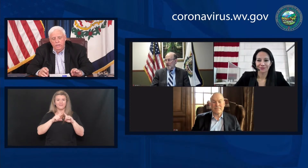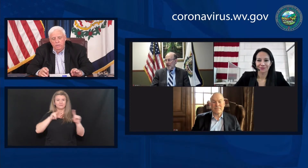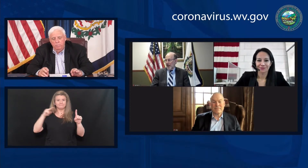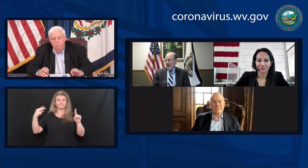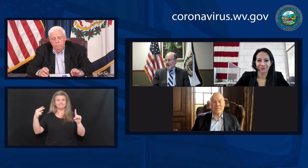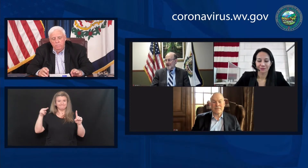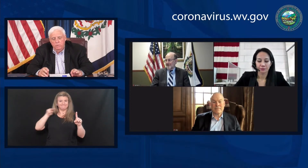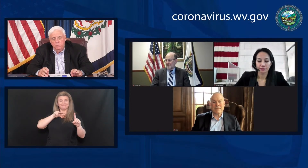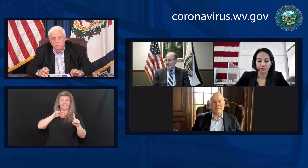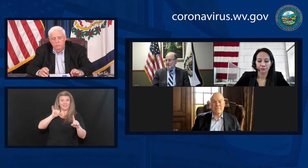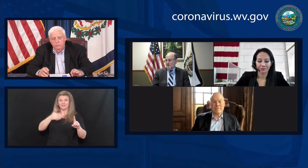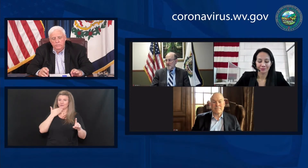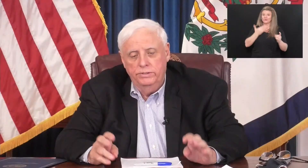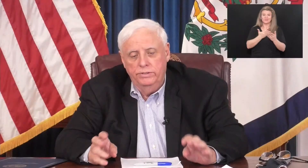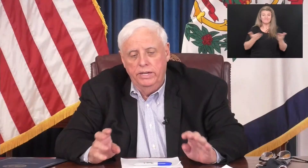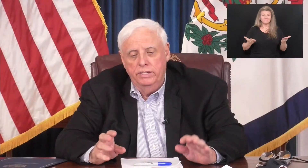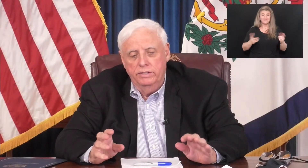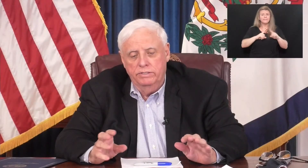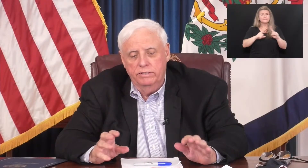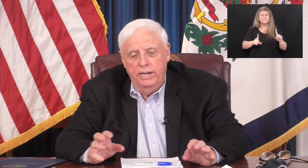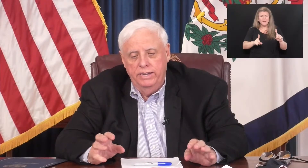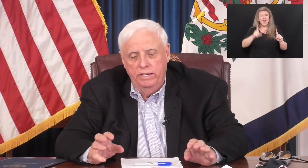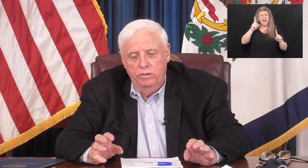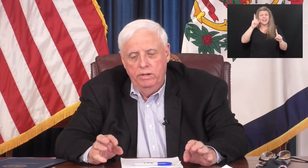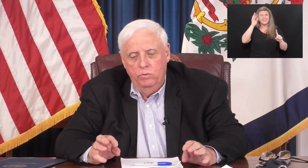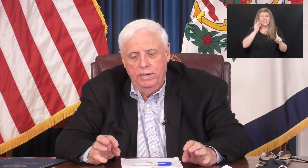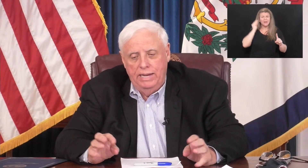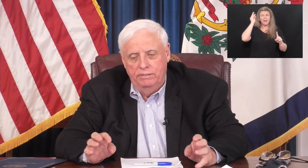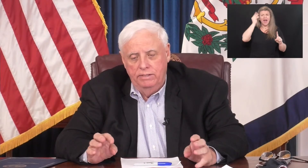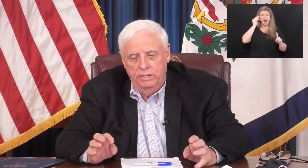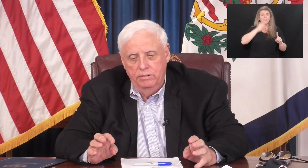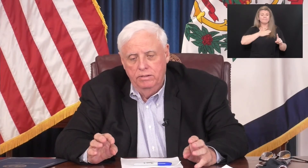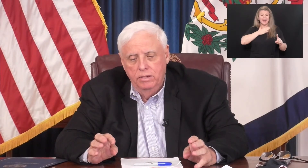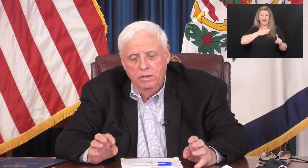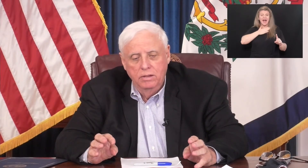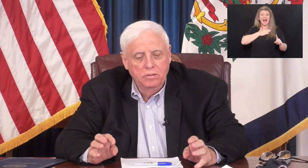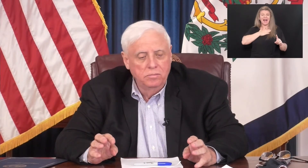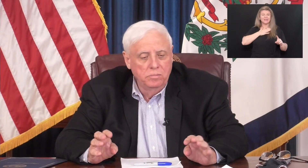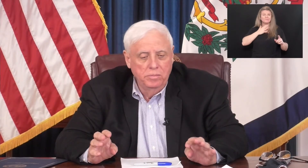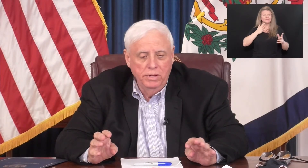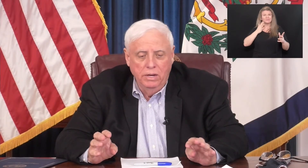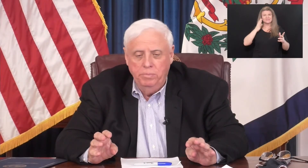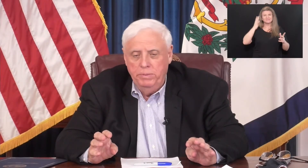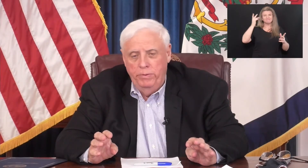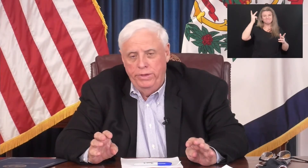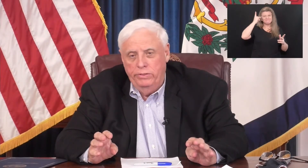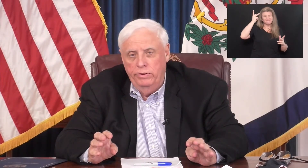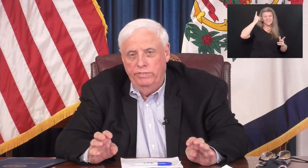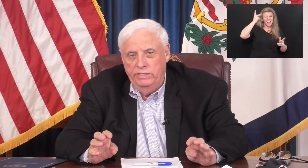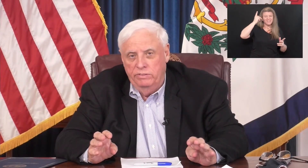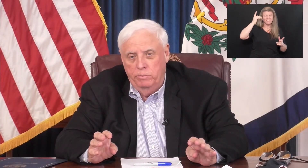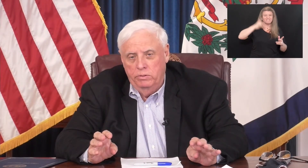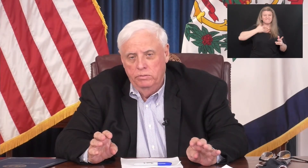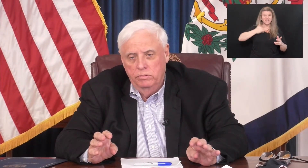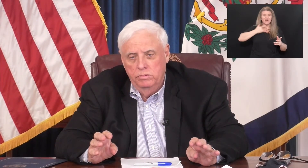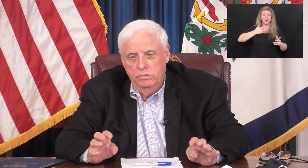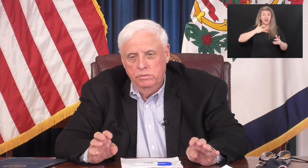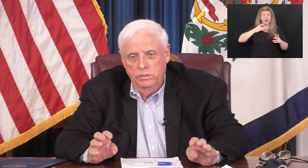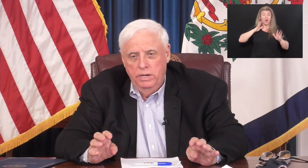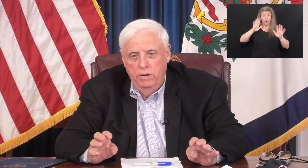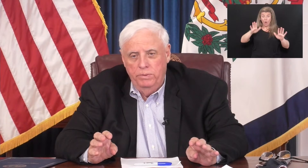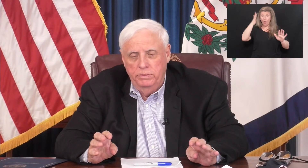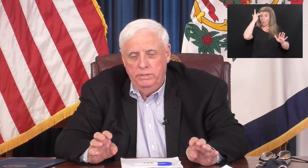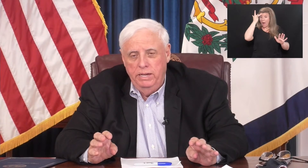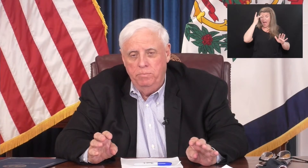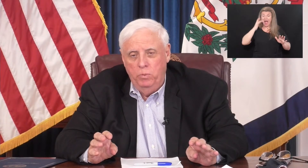stuff. Just think of the psyche, the way I see it. Young people think they're invincible.